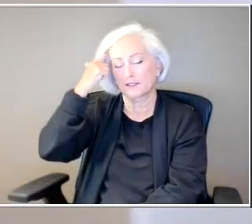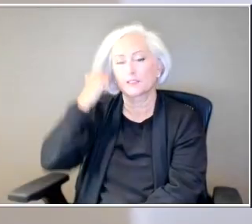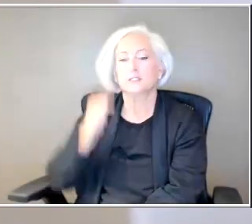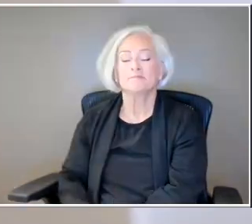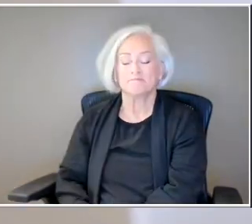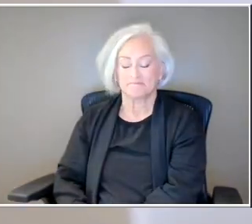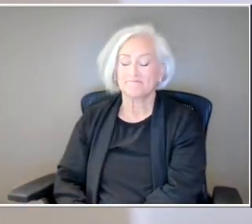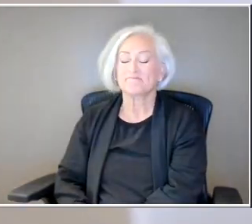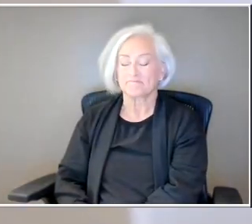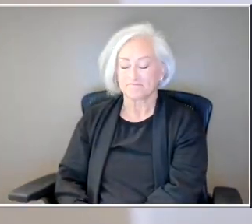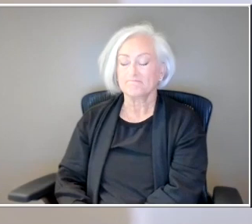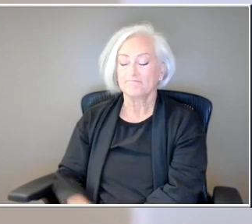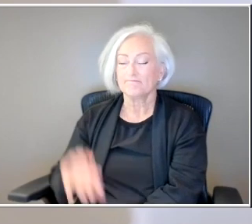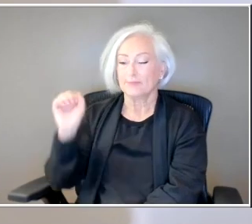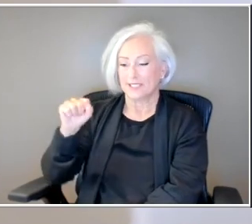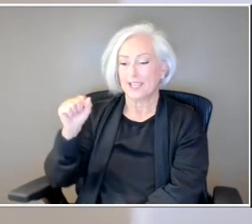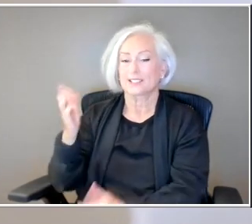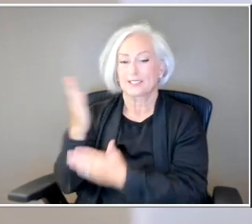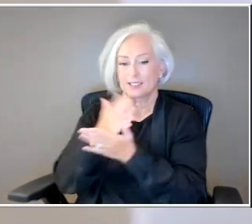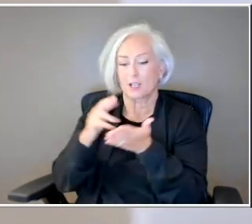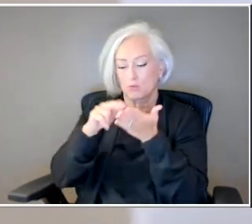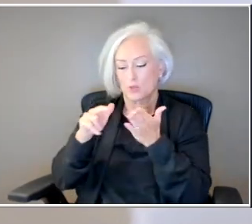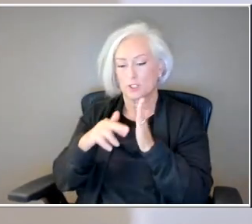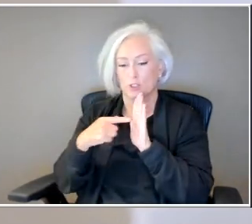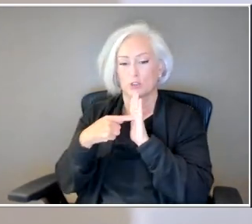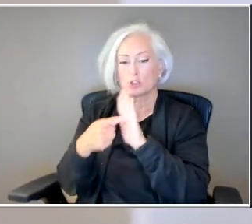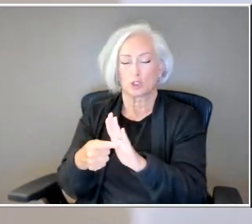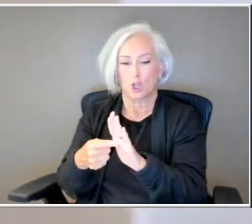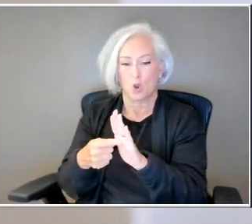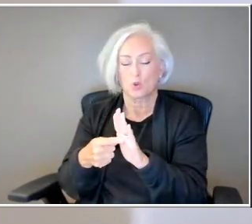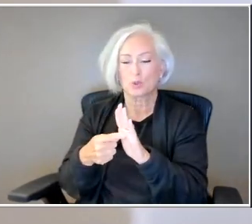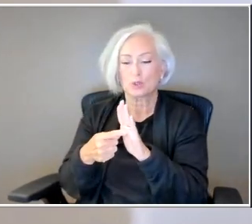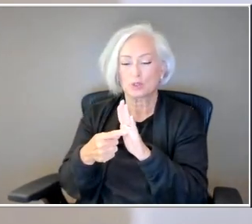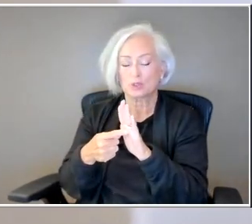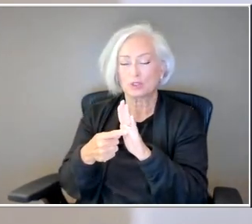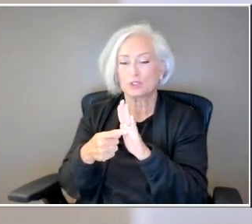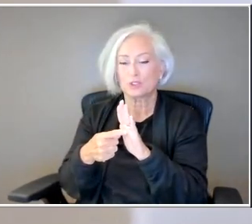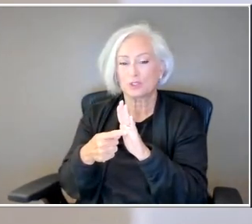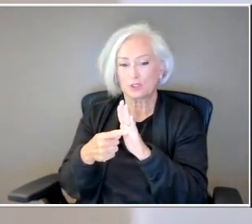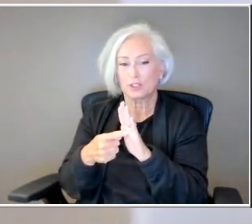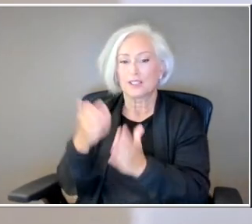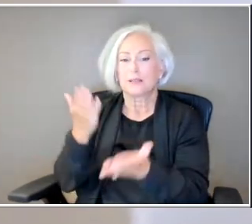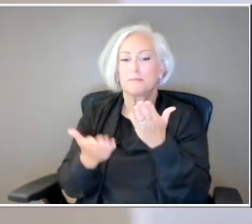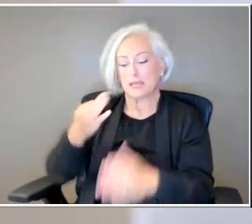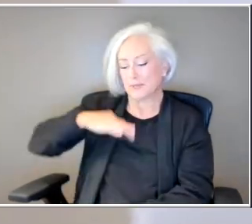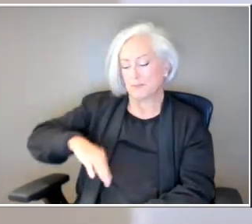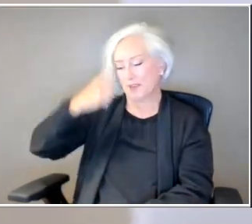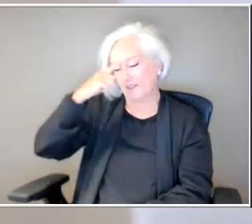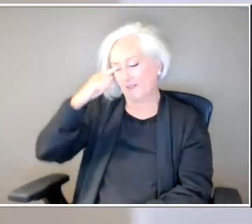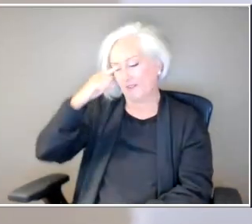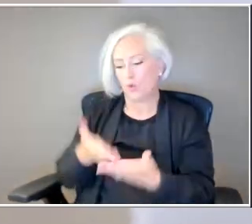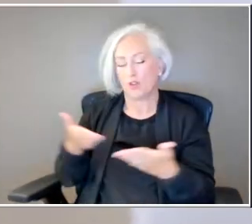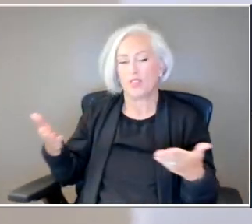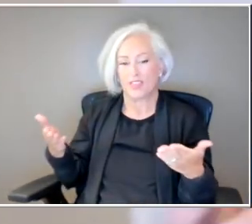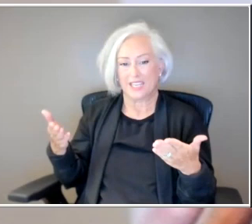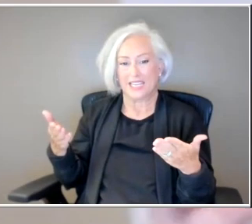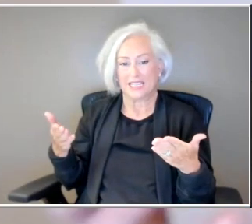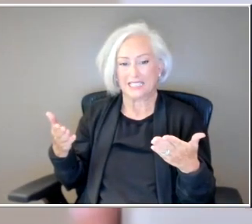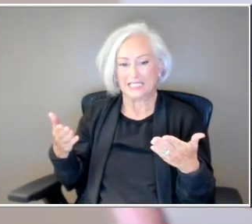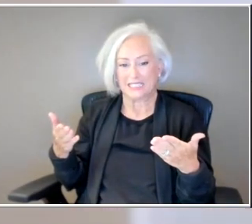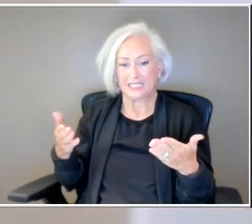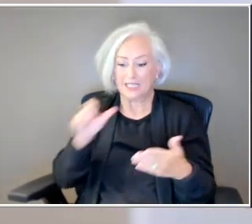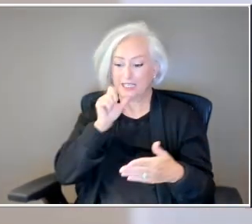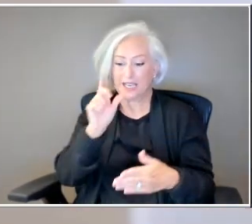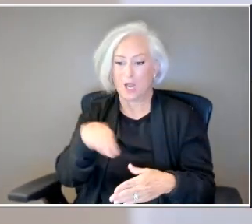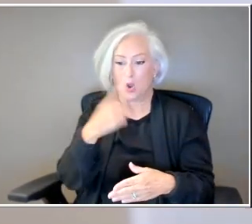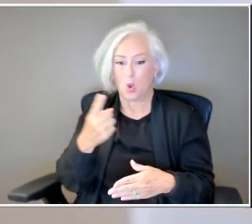Yeah, so there is some research showing that there may be benefit for things not just like hunger and